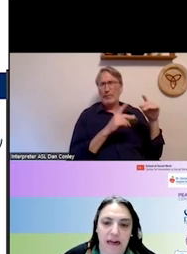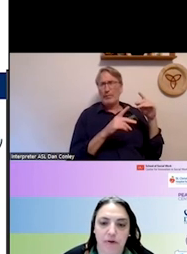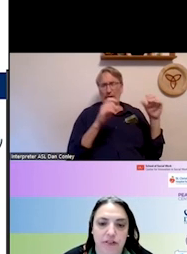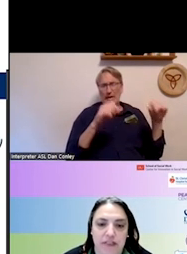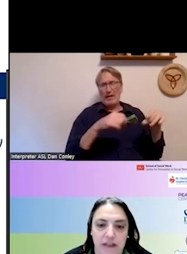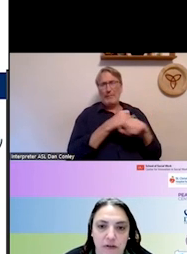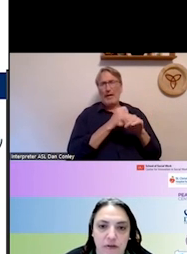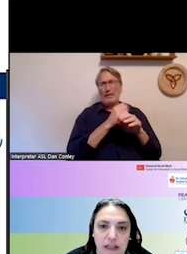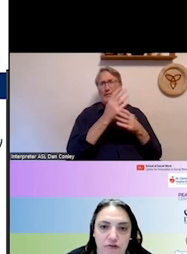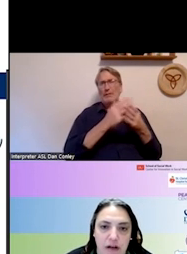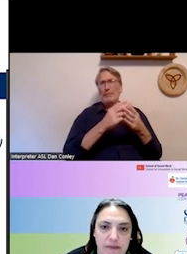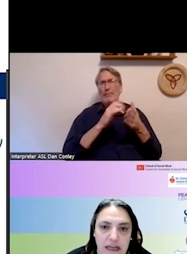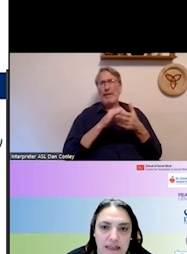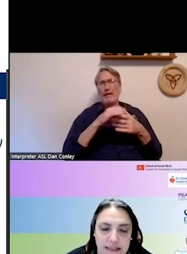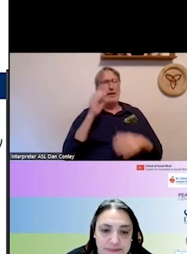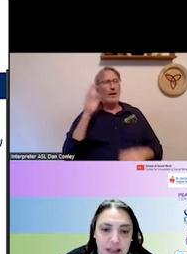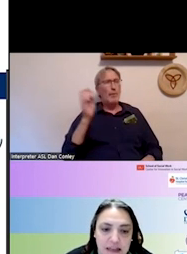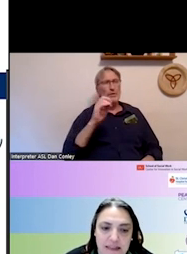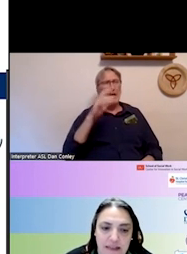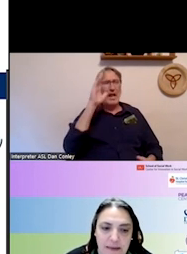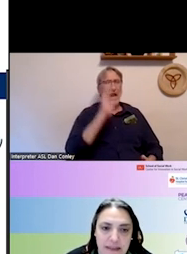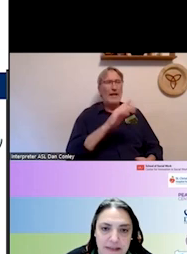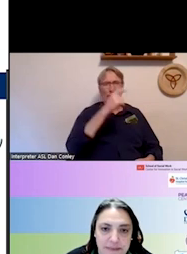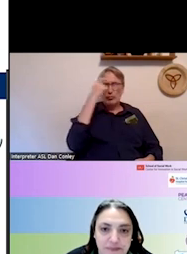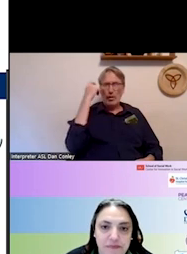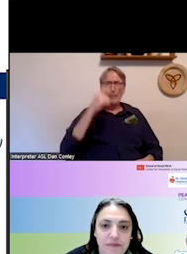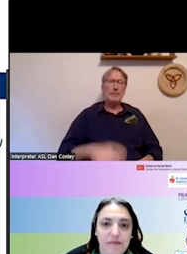some of that emergency a little less traumatizing.